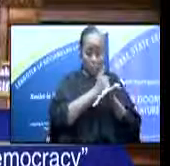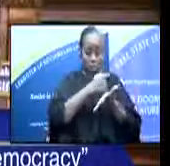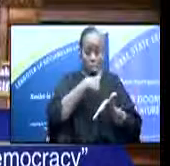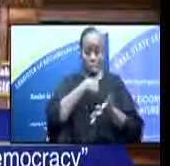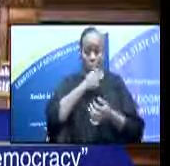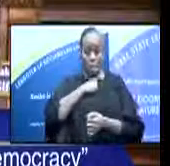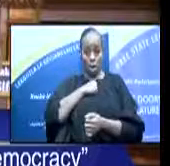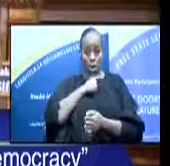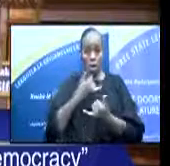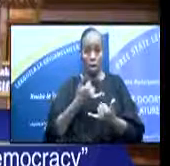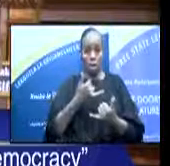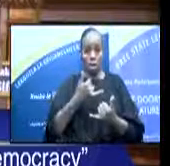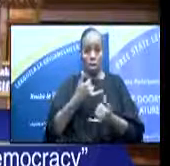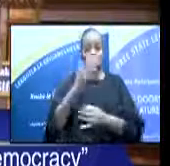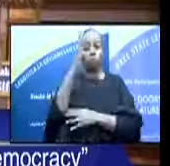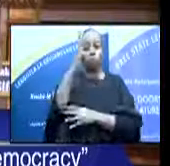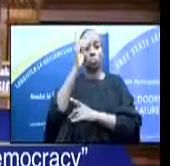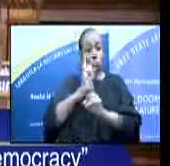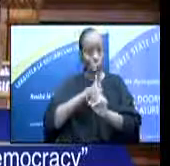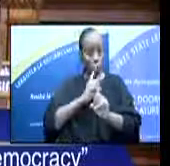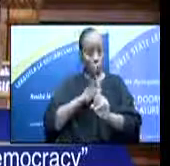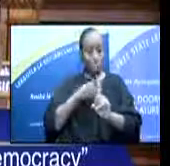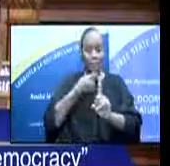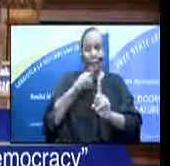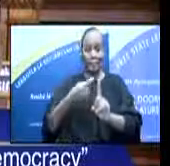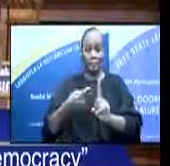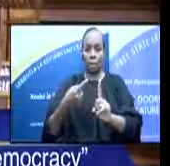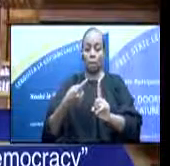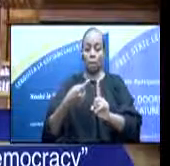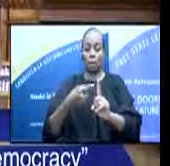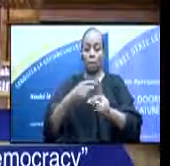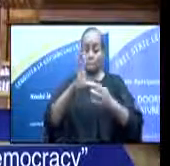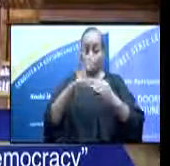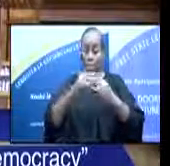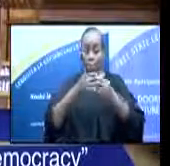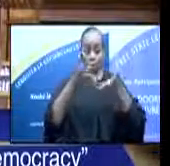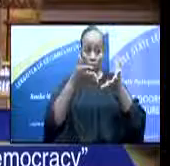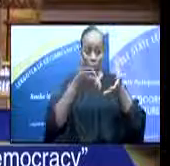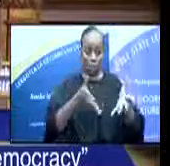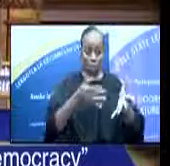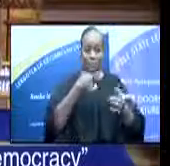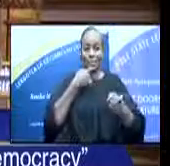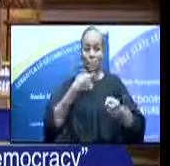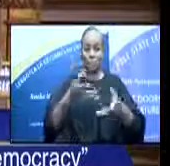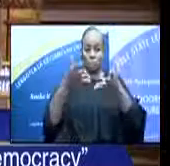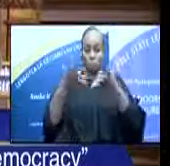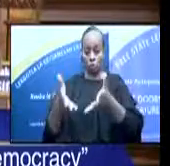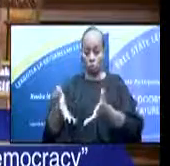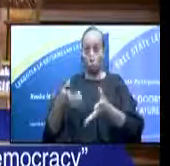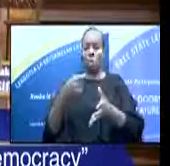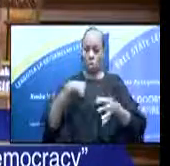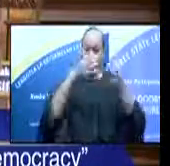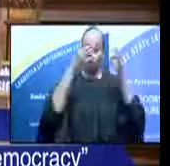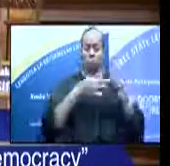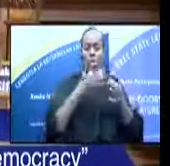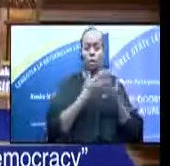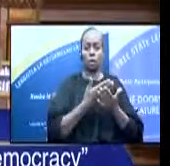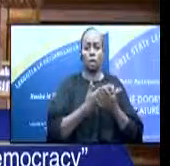now. You raise an order and say this particular member has said this, so that I can rule on